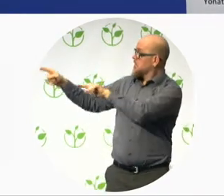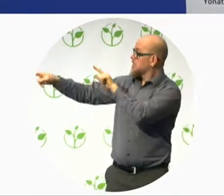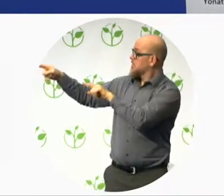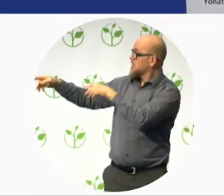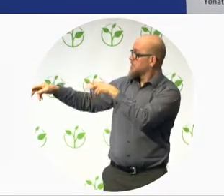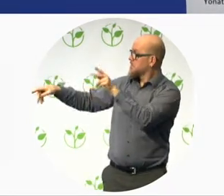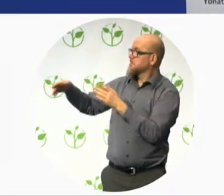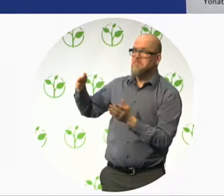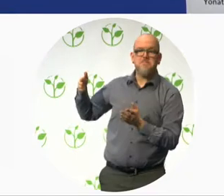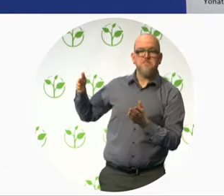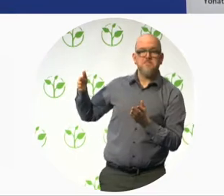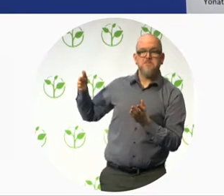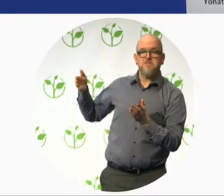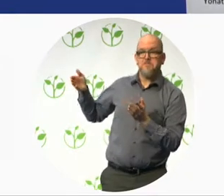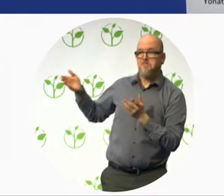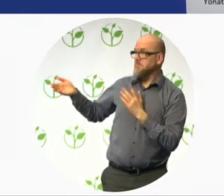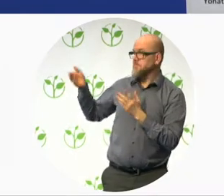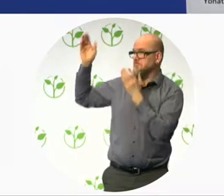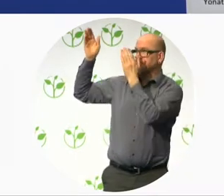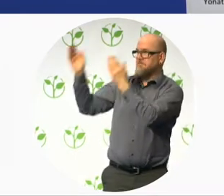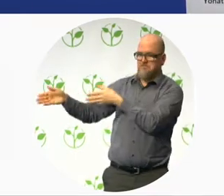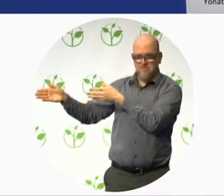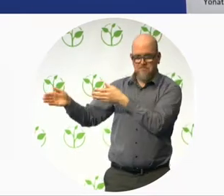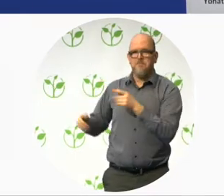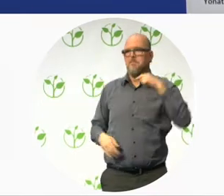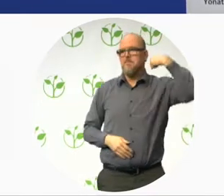now? Yes, please, Melissa, thank you very much.